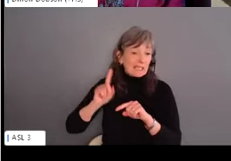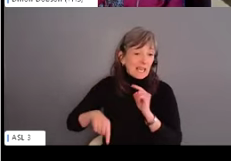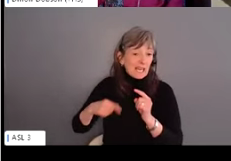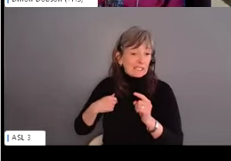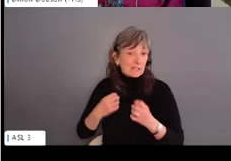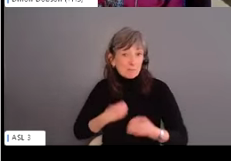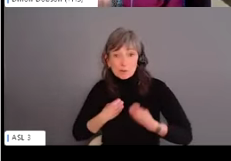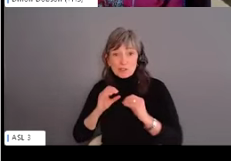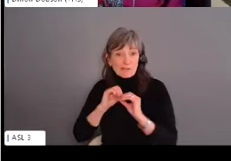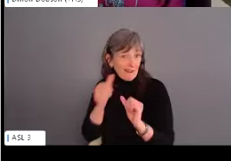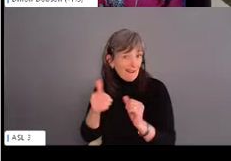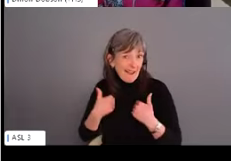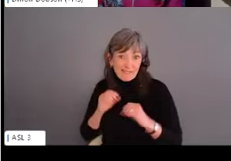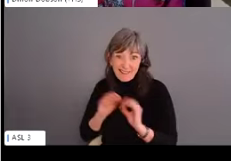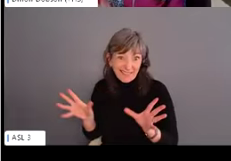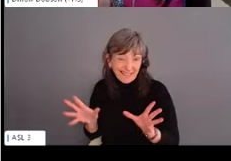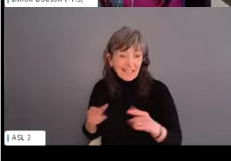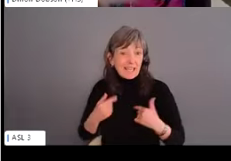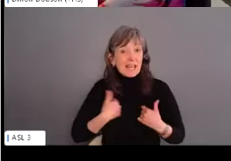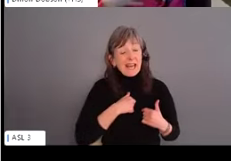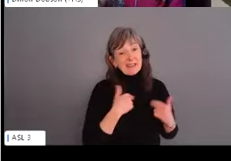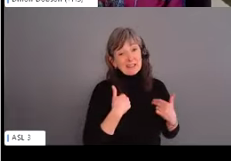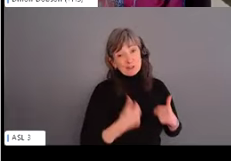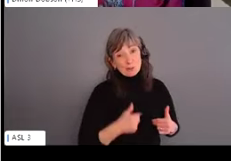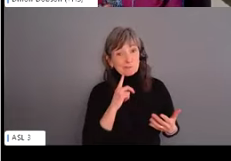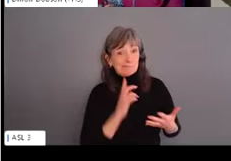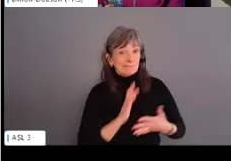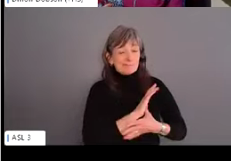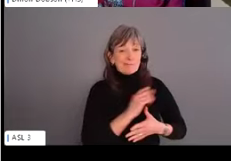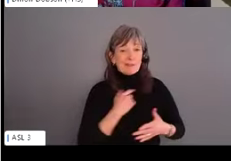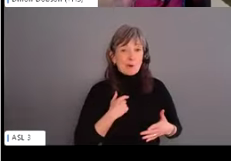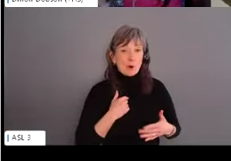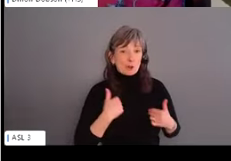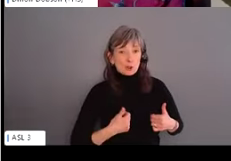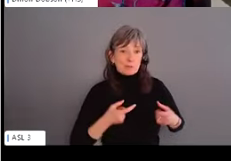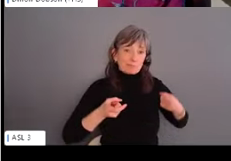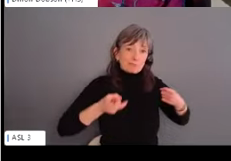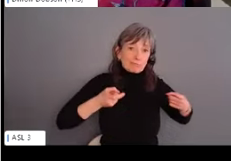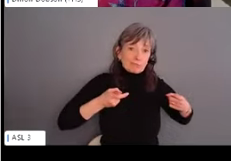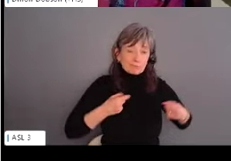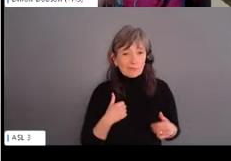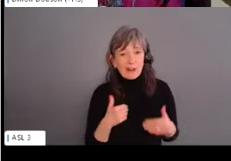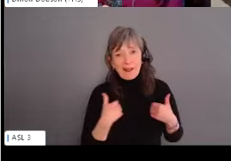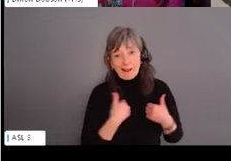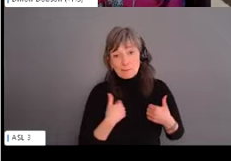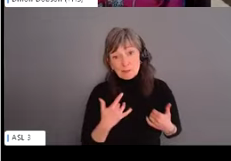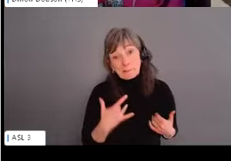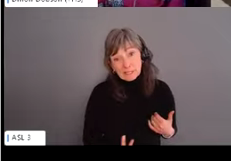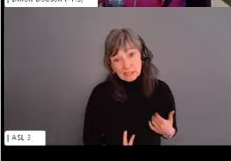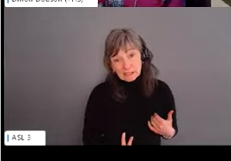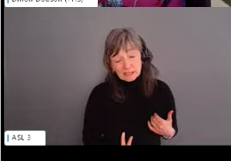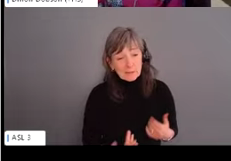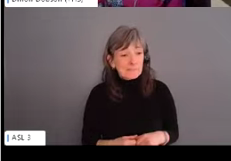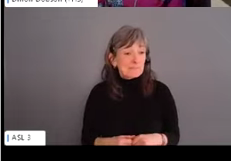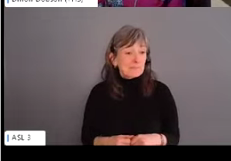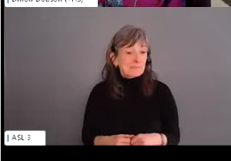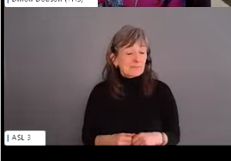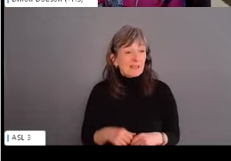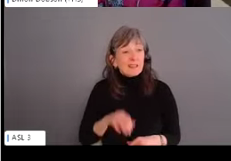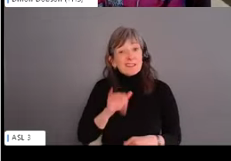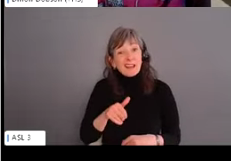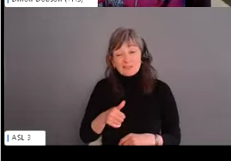continued to really reinforce the idea of human domination over animals. This has influenced the way that North American